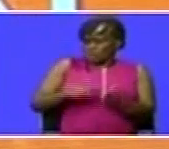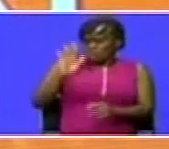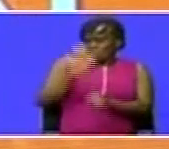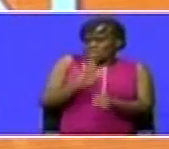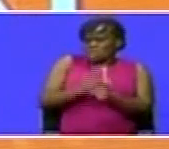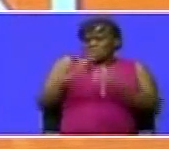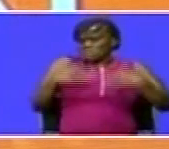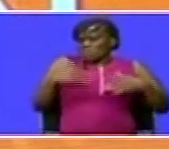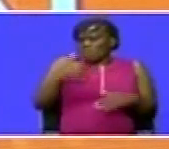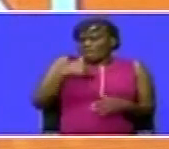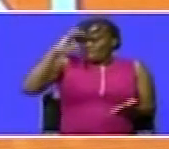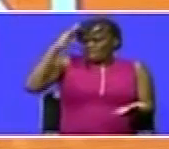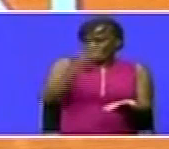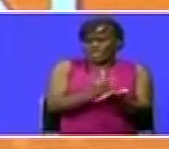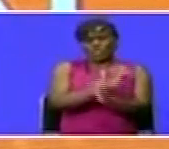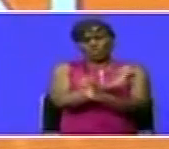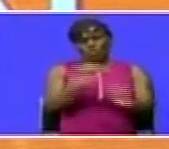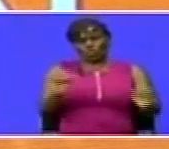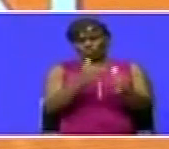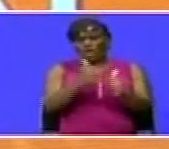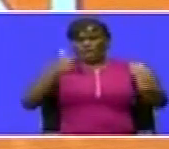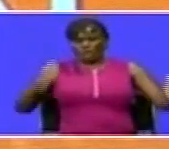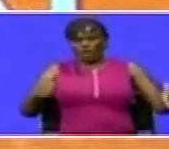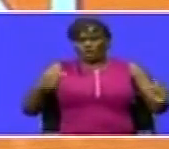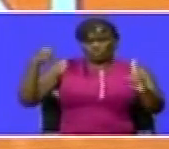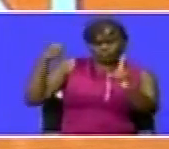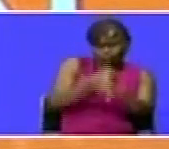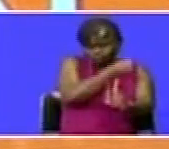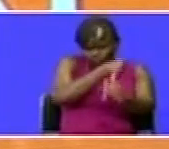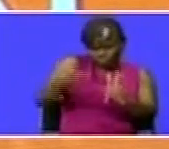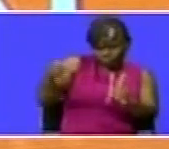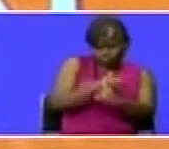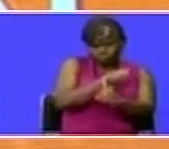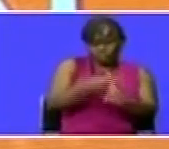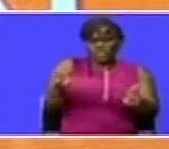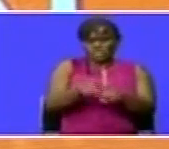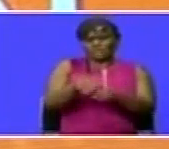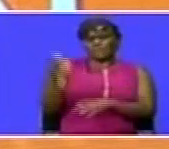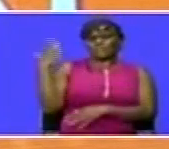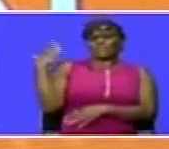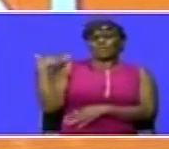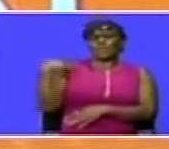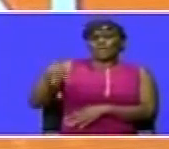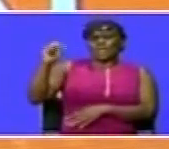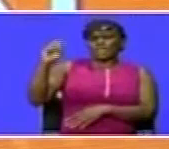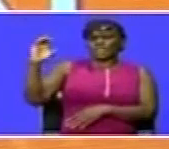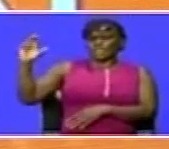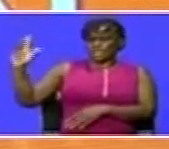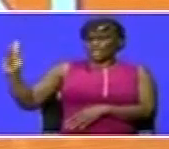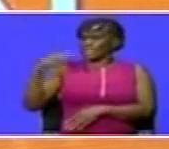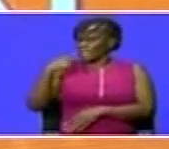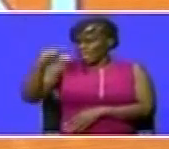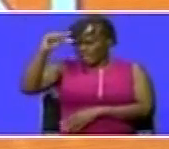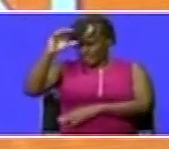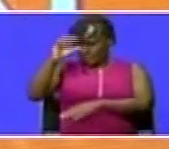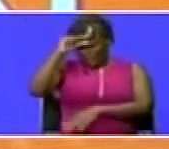wengi hawana imani na tume hiyo ili kuepuka machafuko baada ya uchaguzi mkuu wa mwaka 2017. Kadhalika, NCCK imesema kuwa